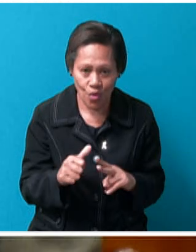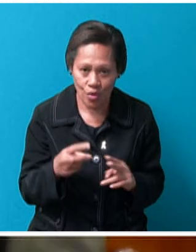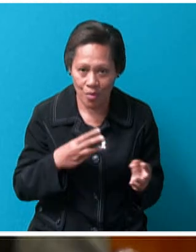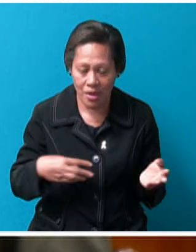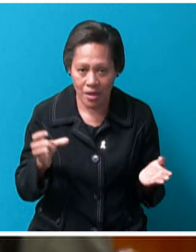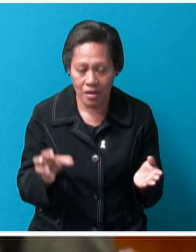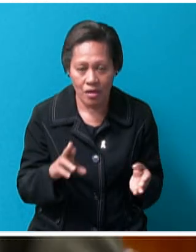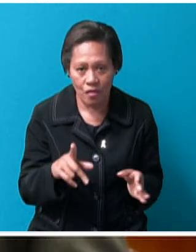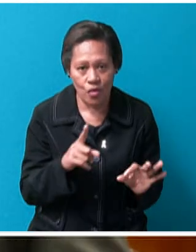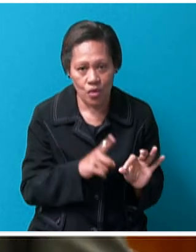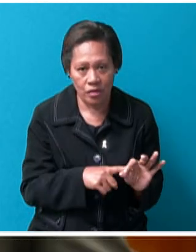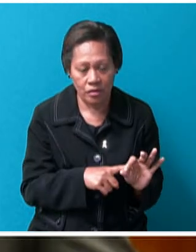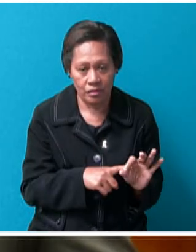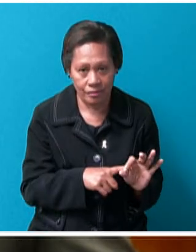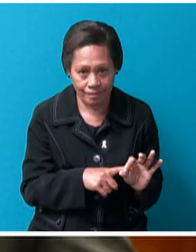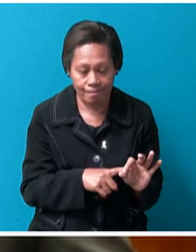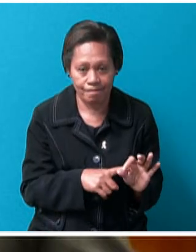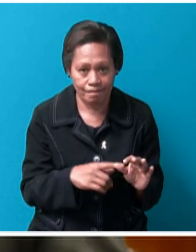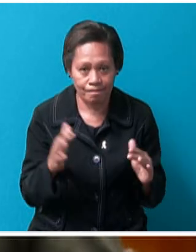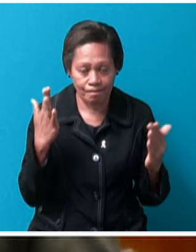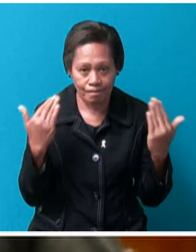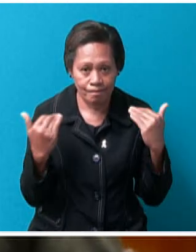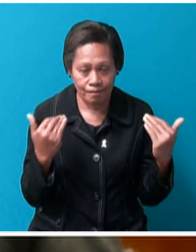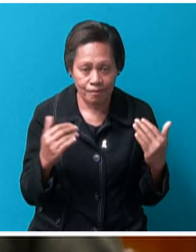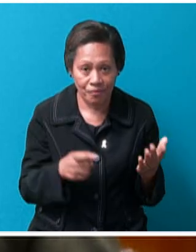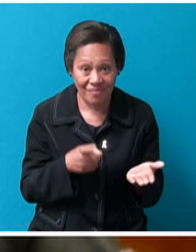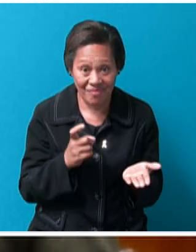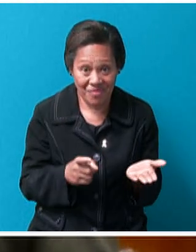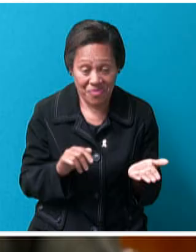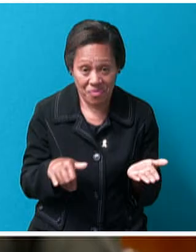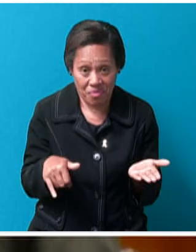Mr. Speaker, if I may, for a brief moment,